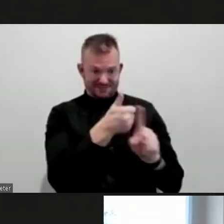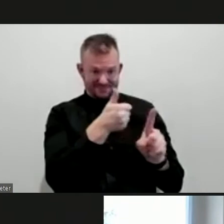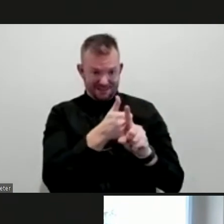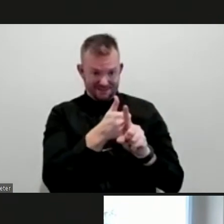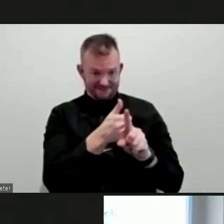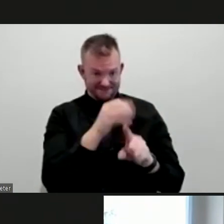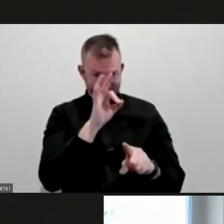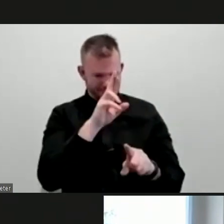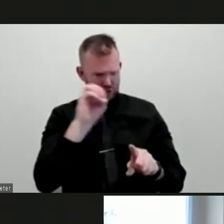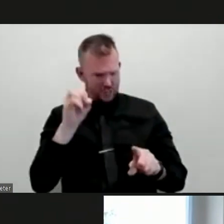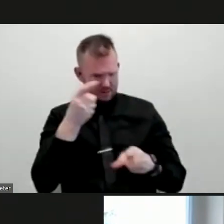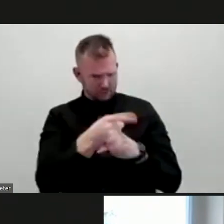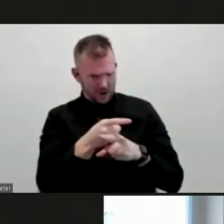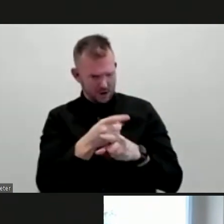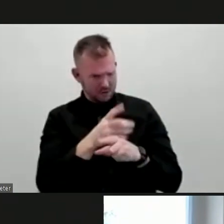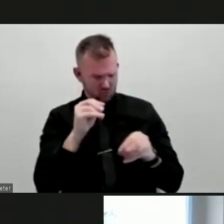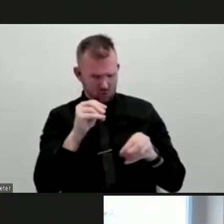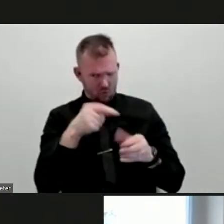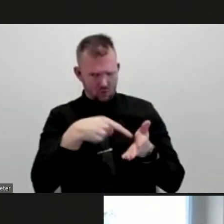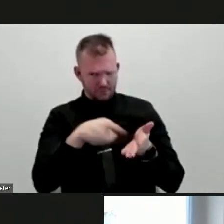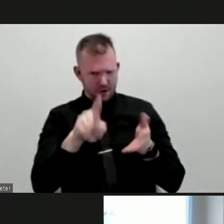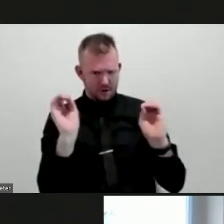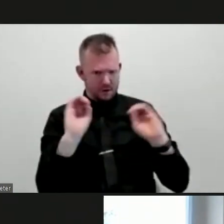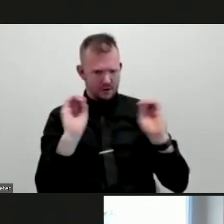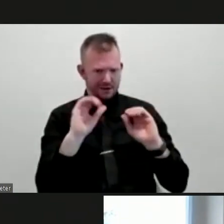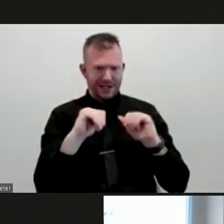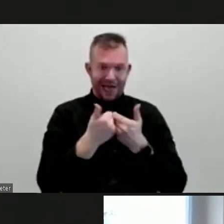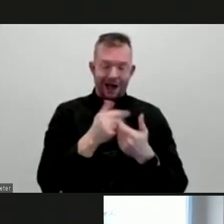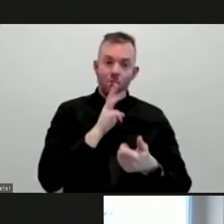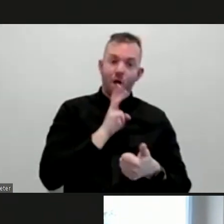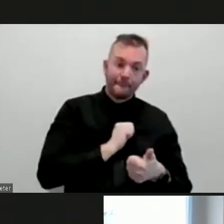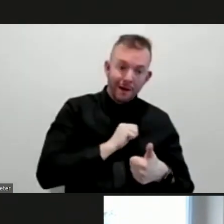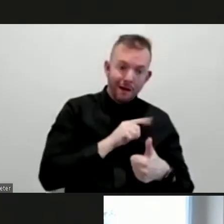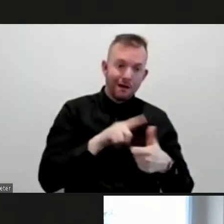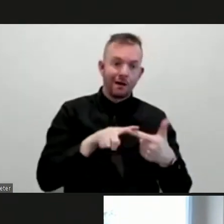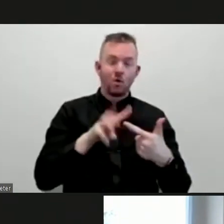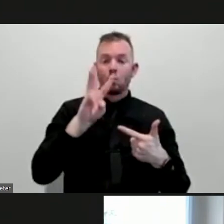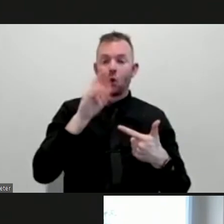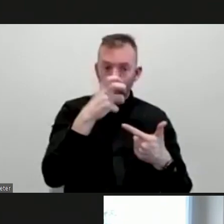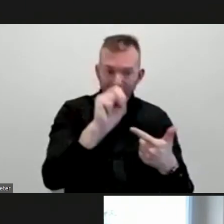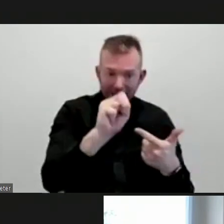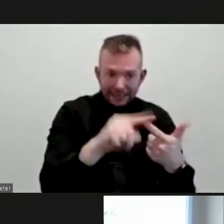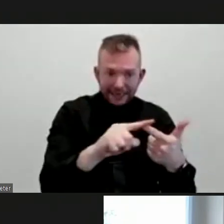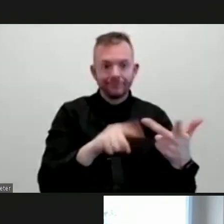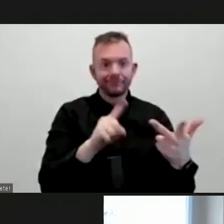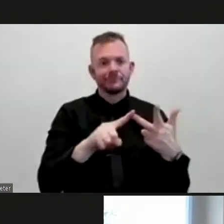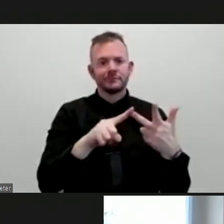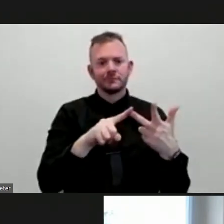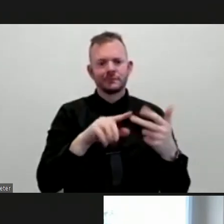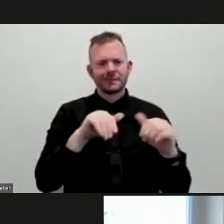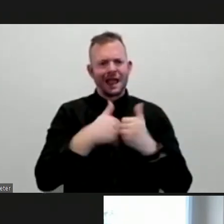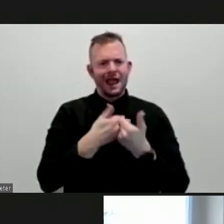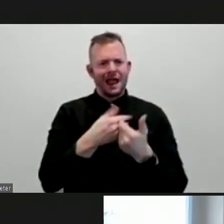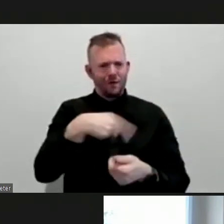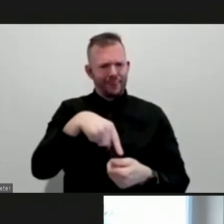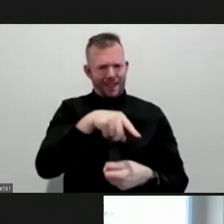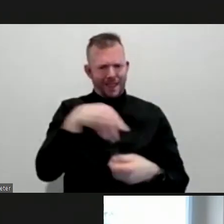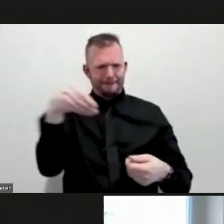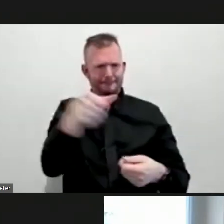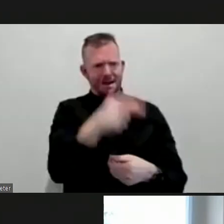Kroger, et cetera, being compensated for their time? Well, as of right now, so the long-term